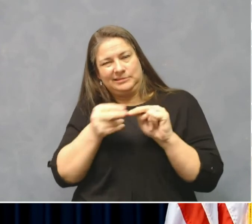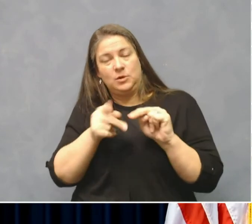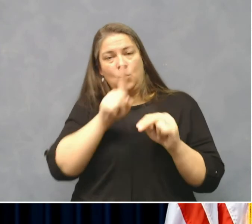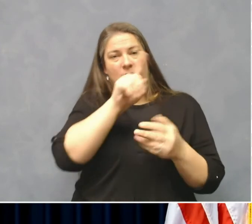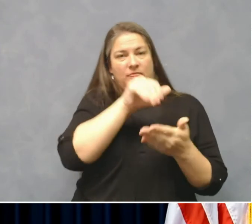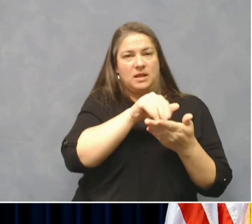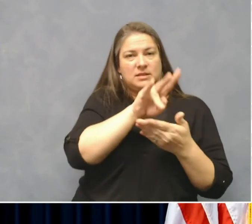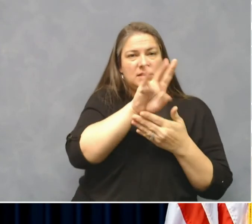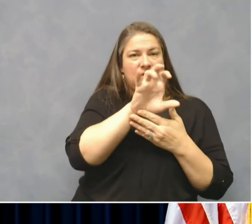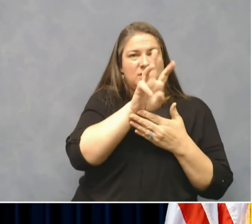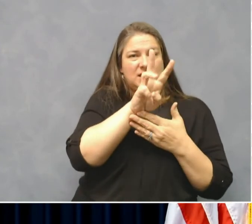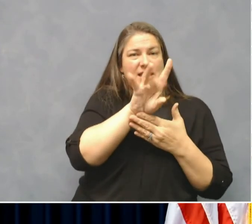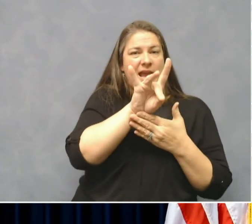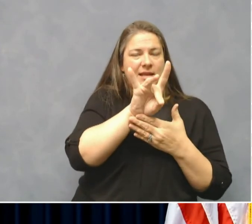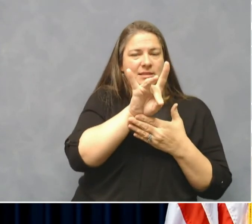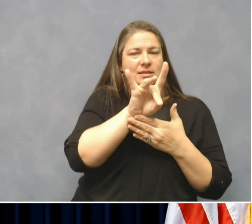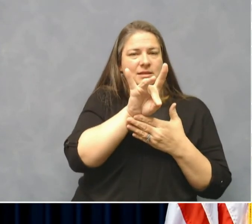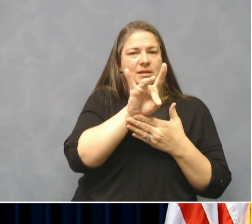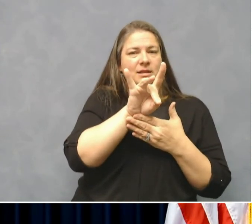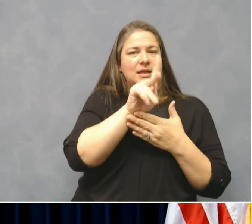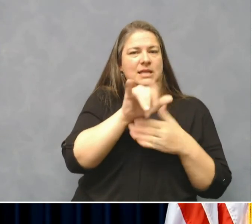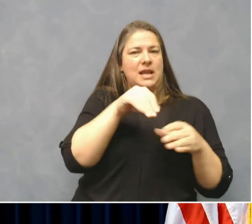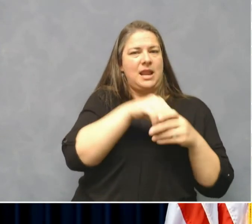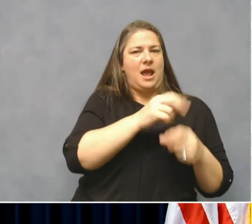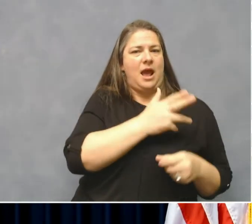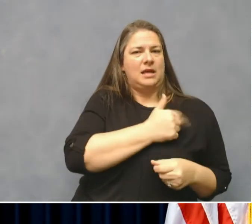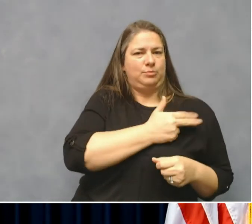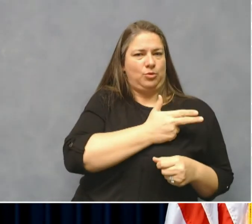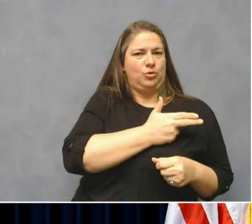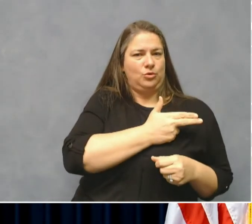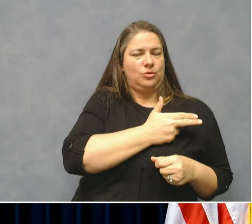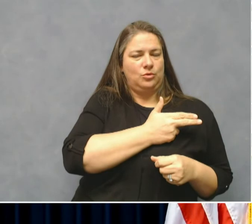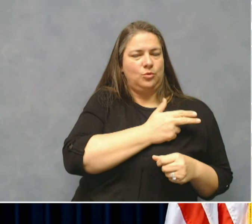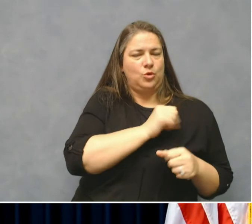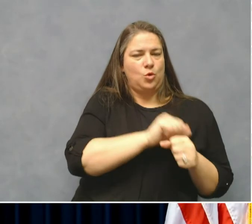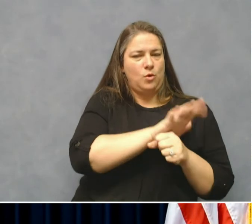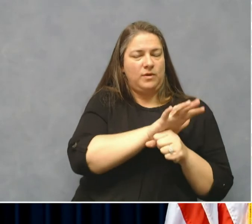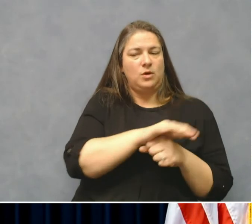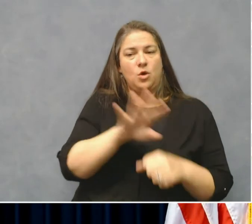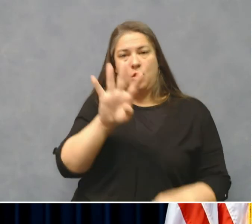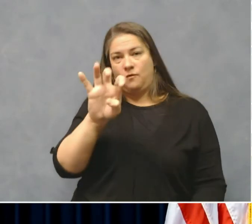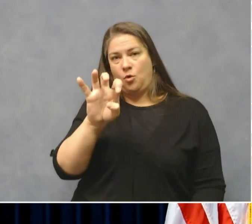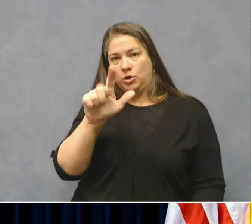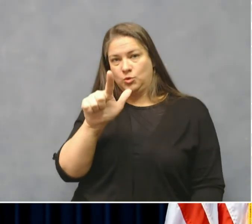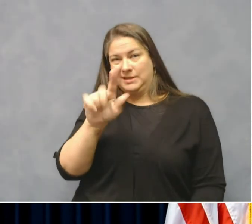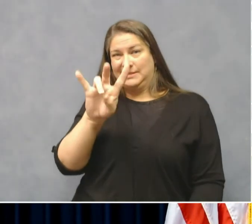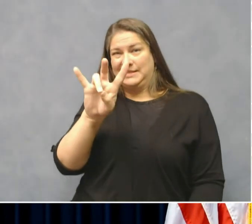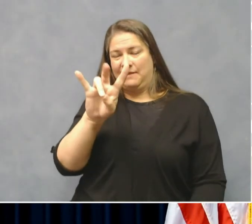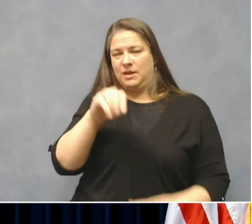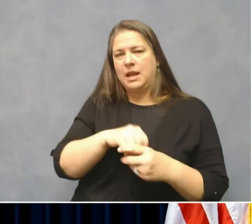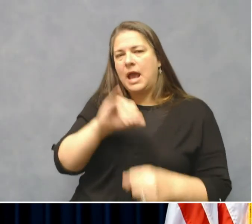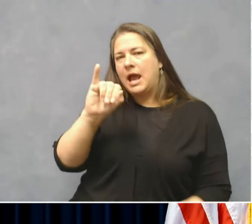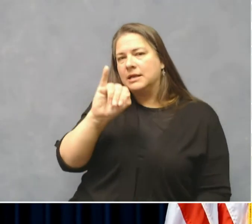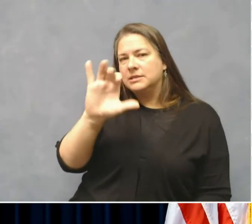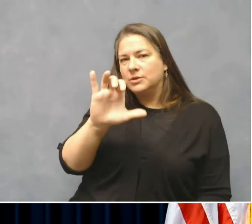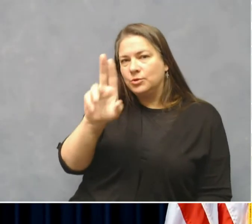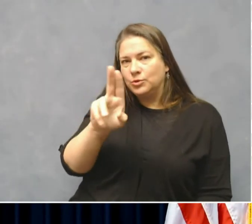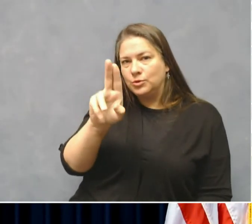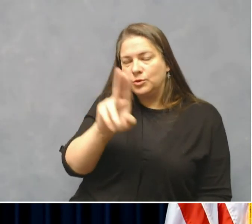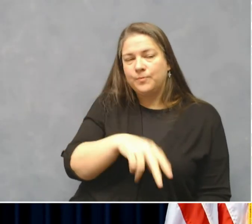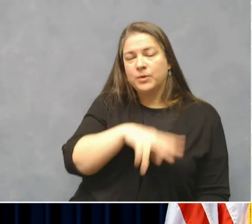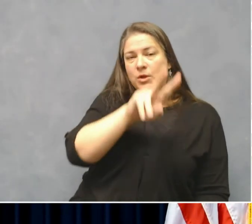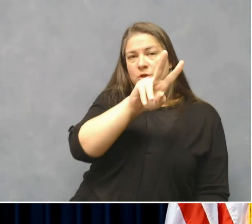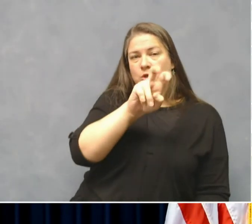1,768 Kentuckians currently hospitalized with COVID-19, 427 in the ICU, and 234